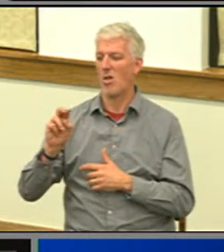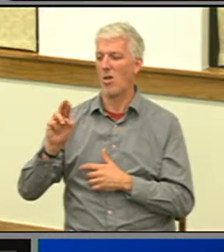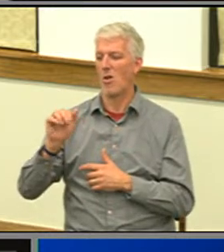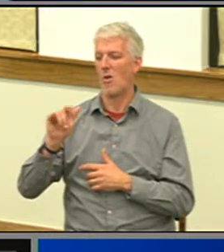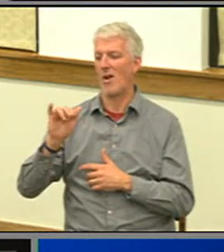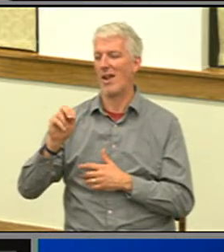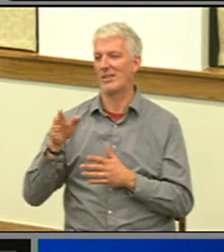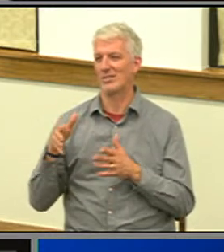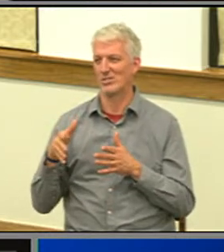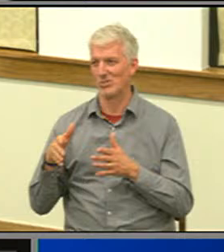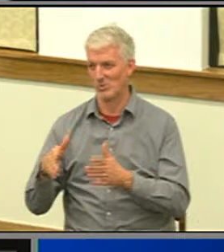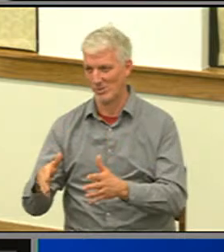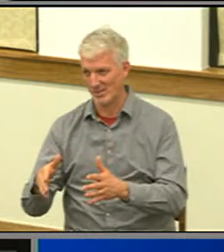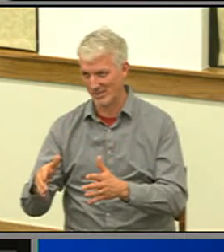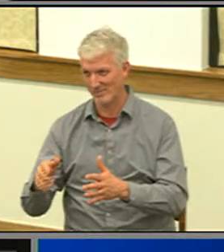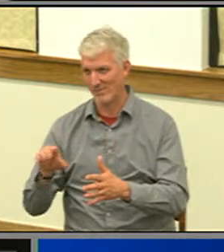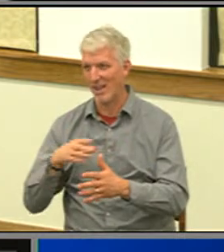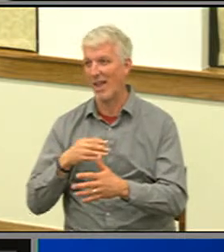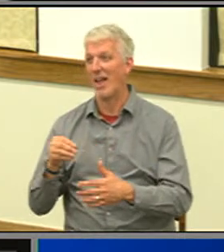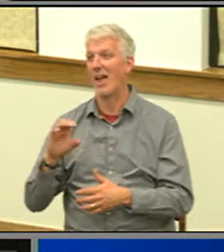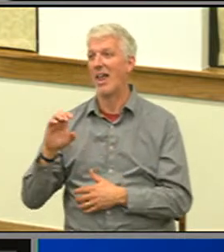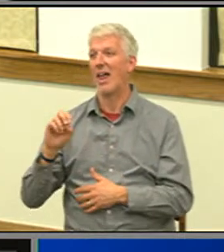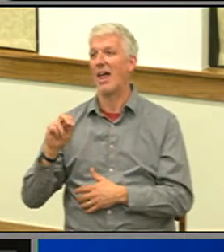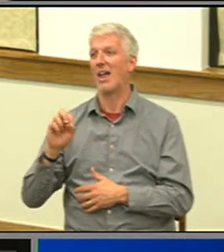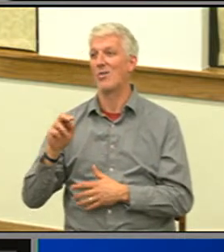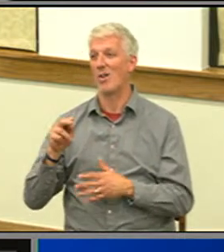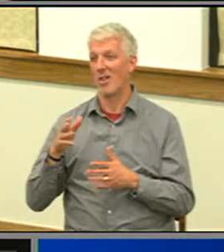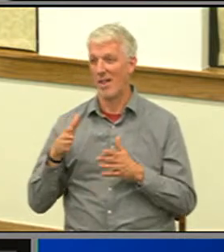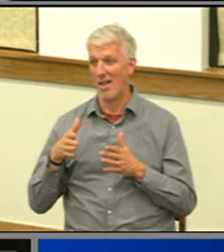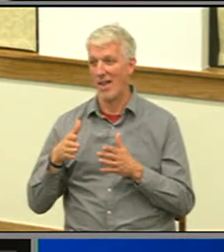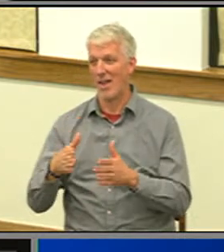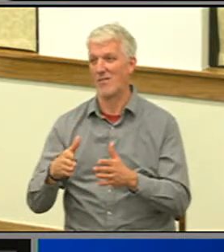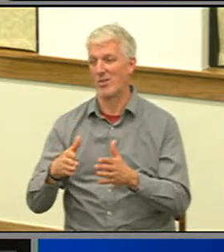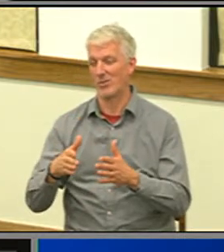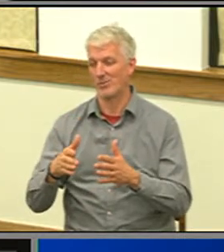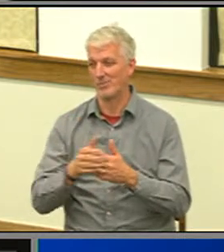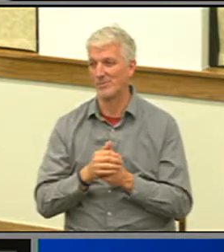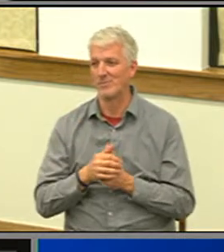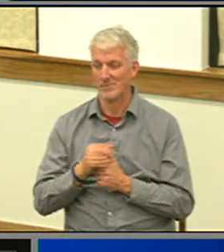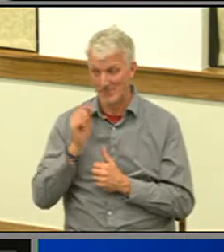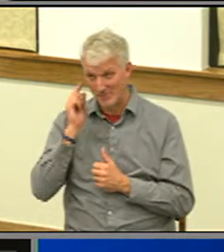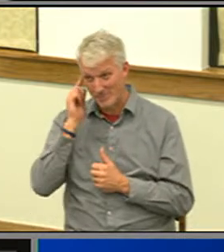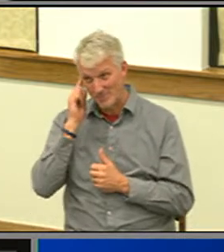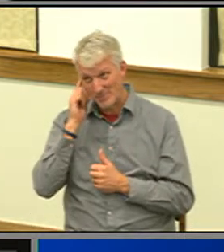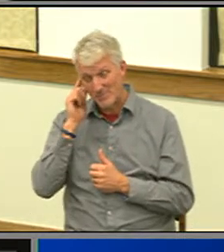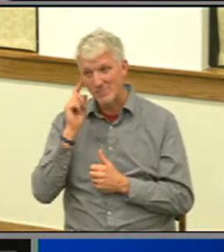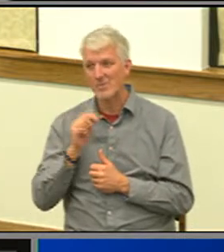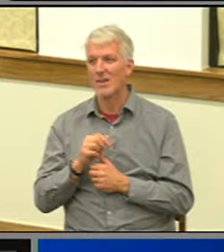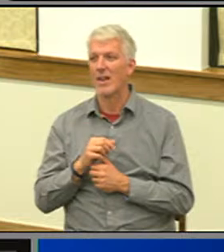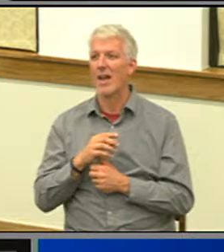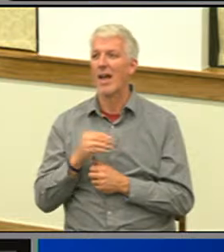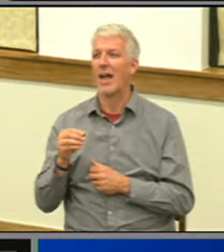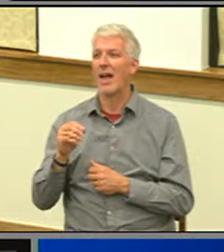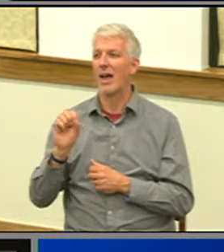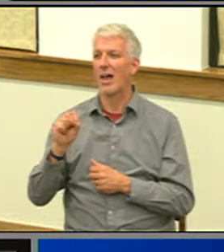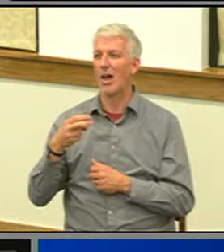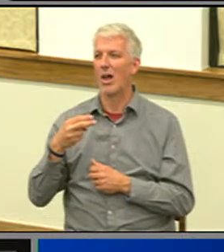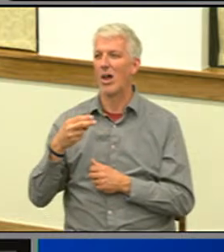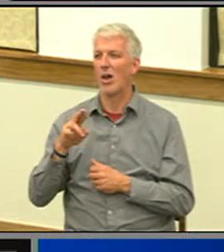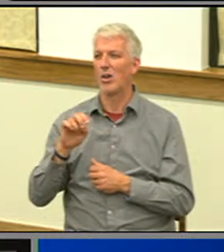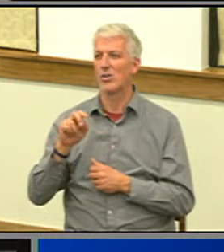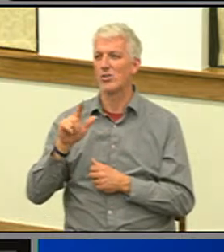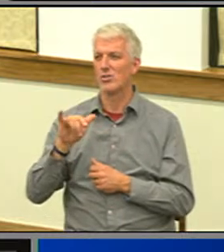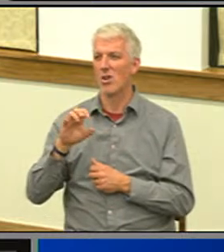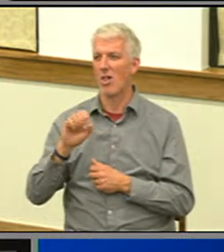View Road and Central Avenue, Central Avenue between Stalker Street and Kenneth Road, and Sherlock Drive